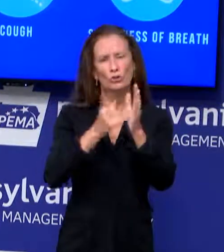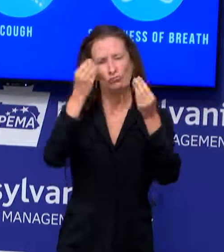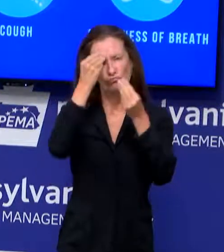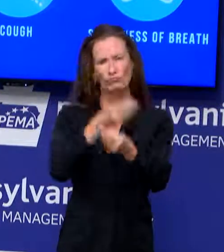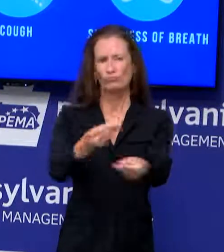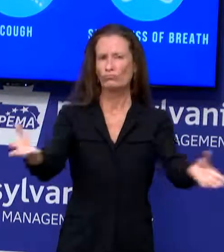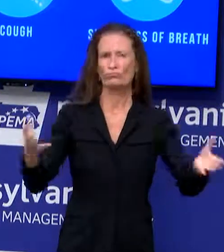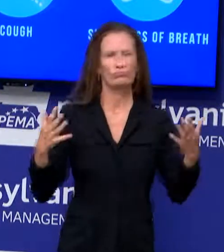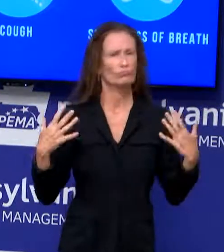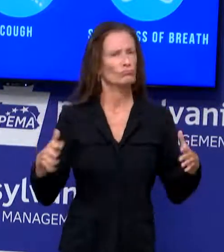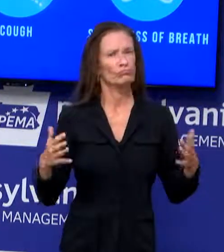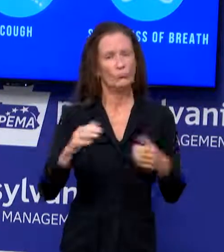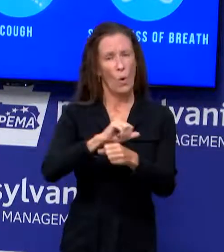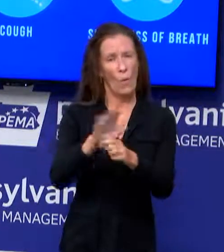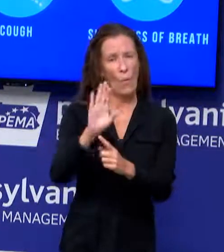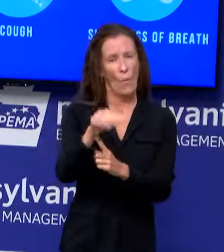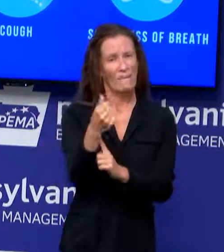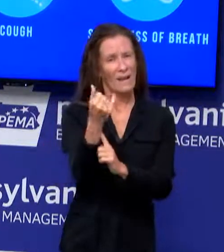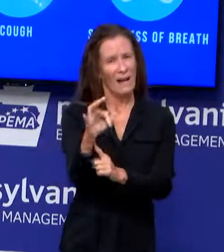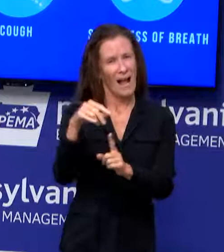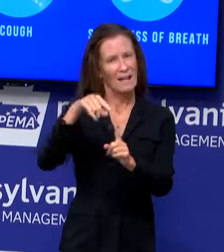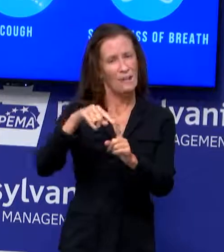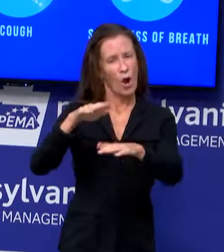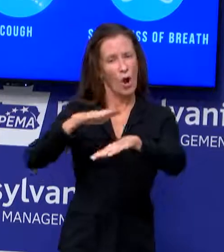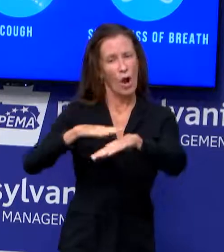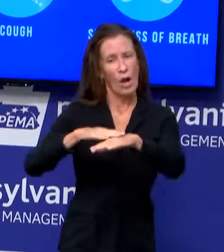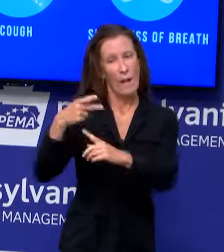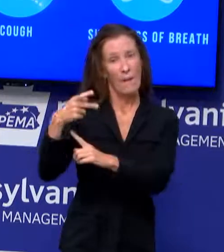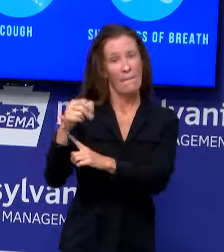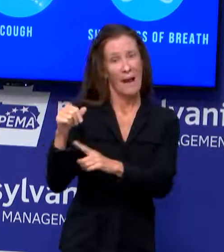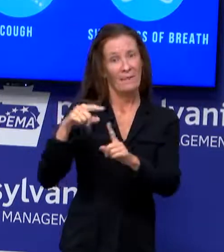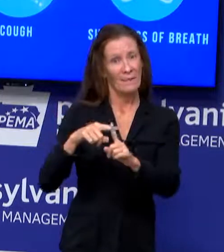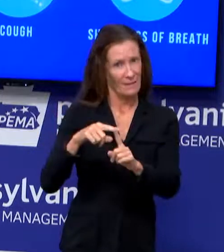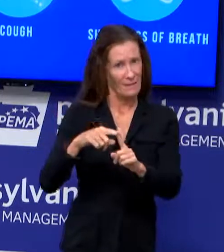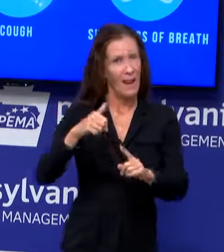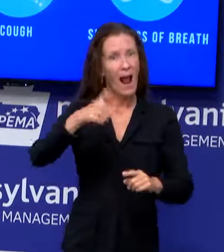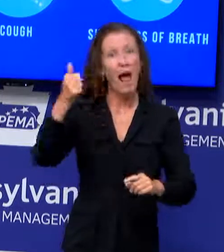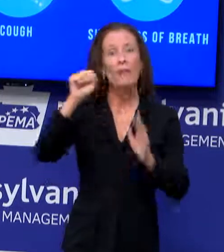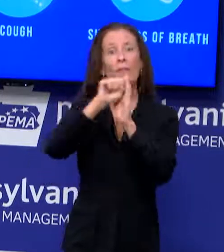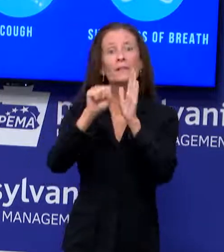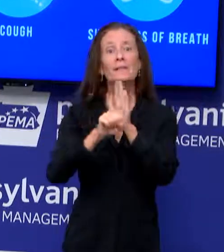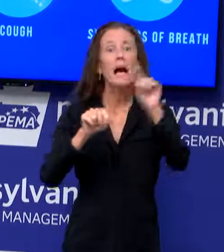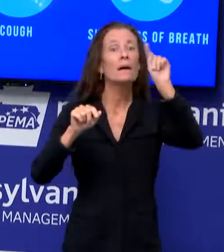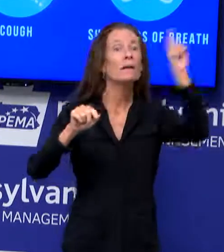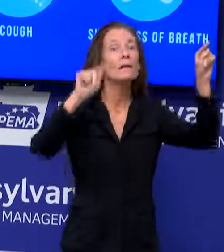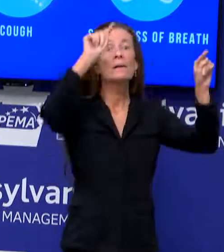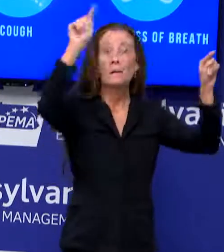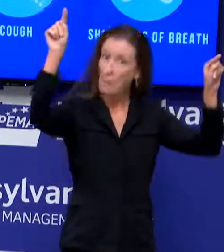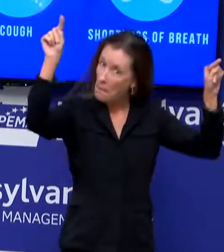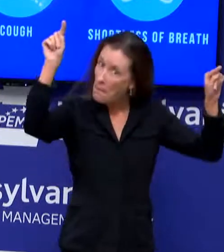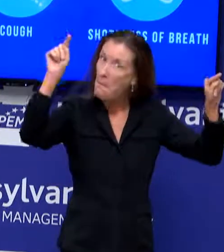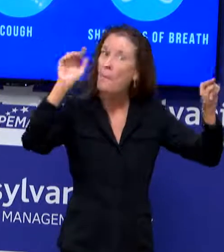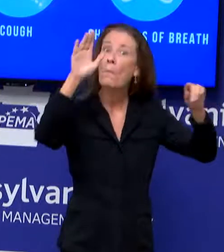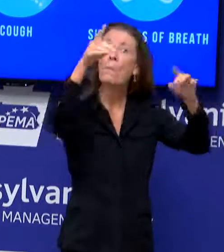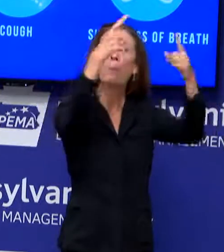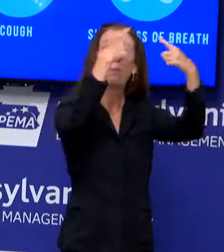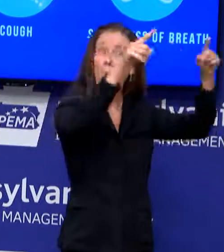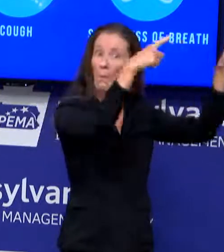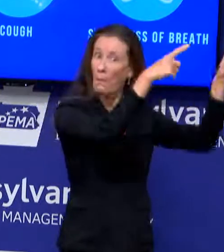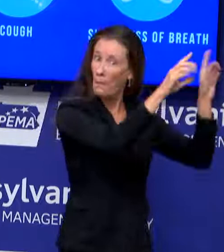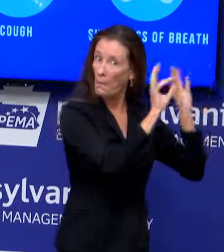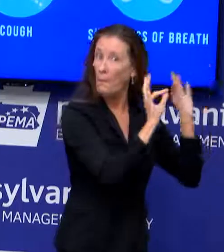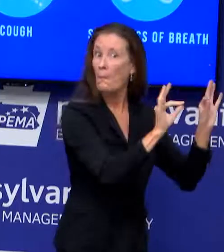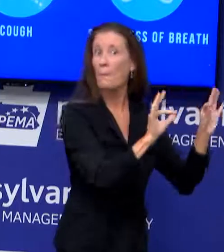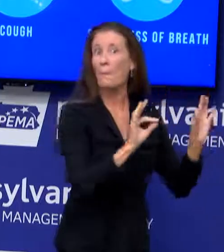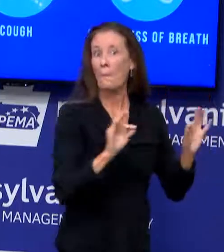PA works when you are in other states as well. All of our efforts are designed to support our communities to lessen